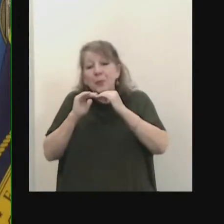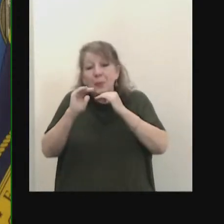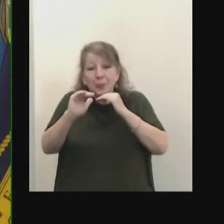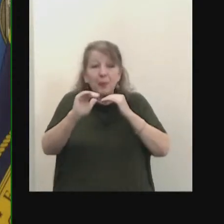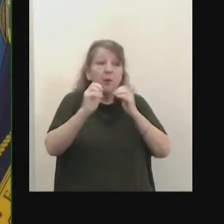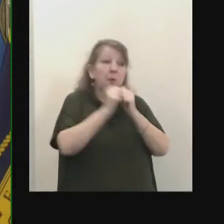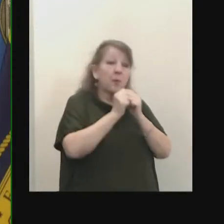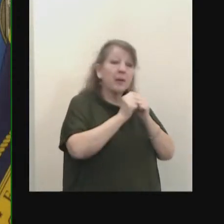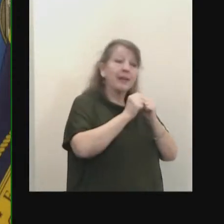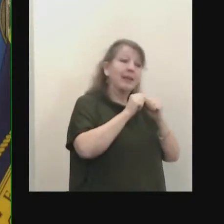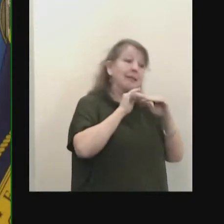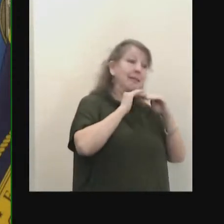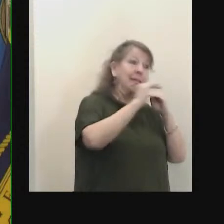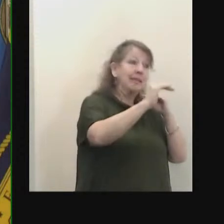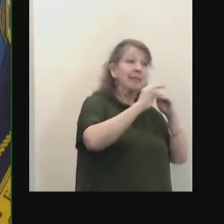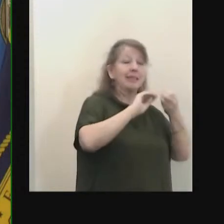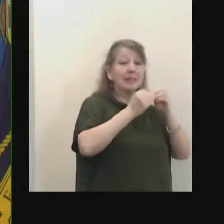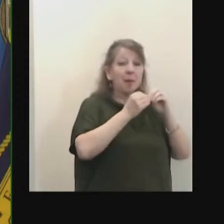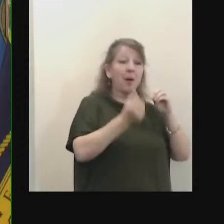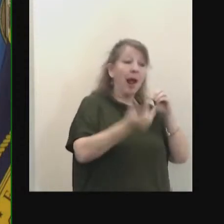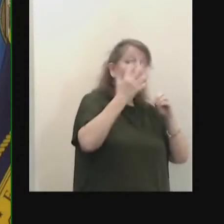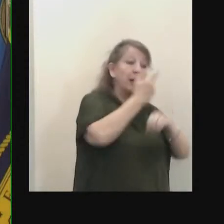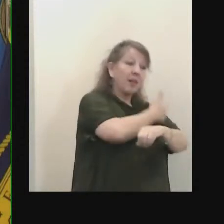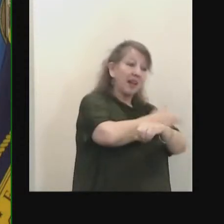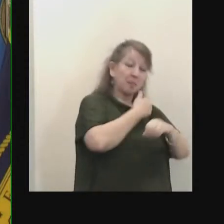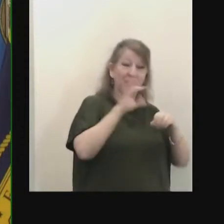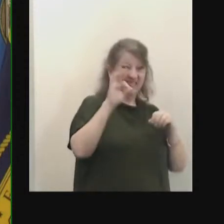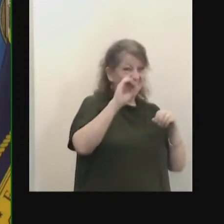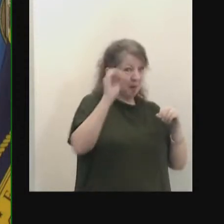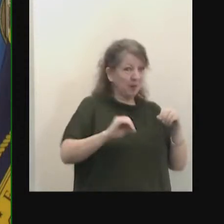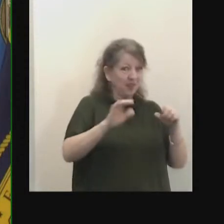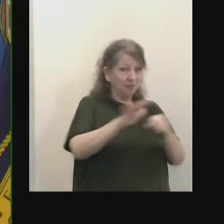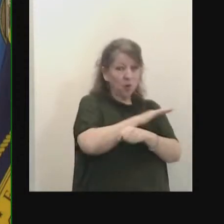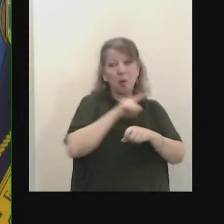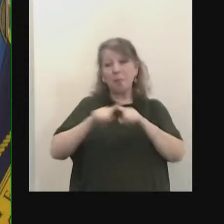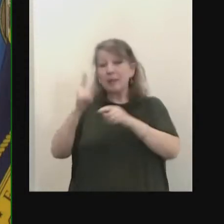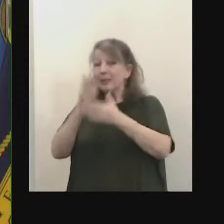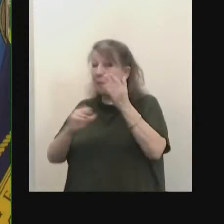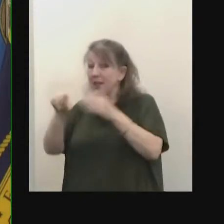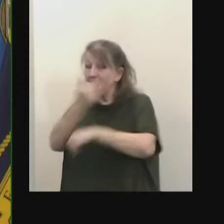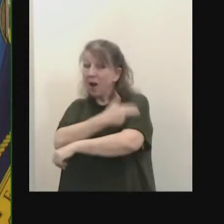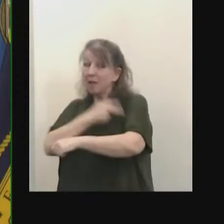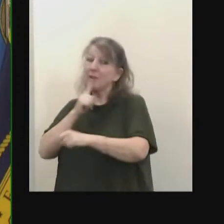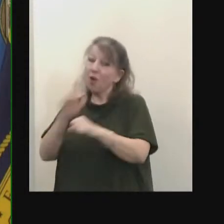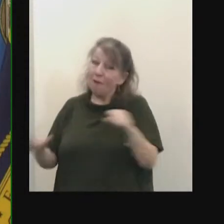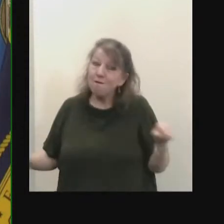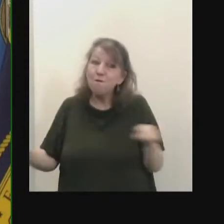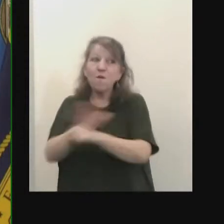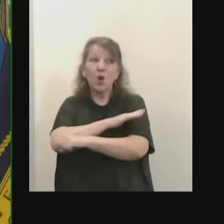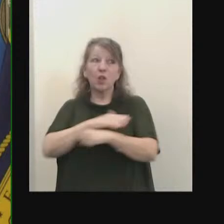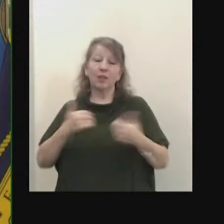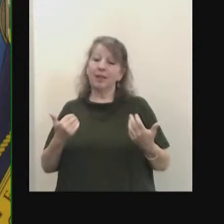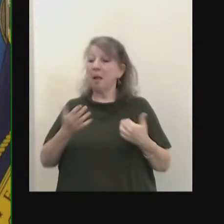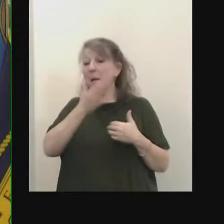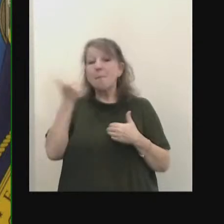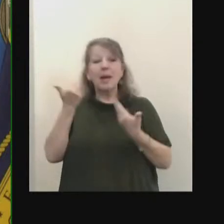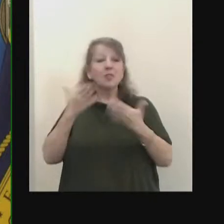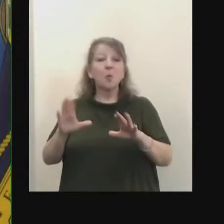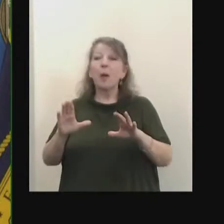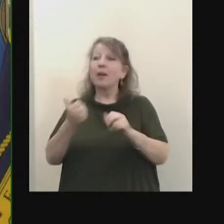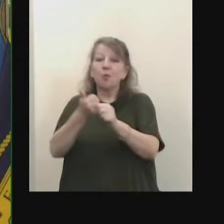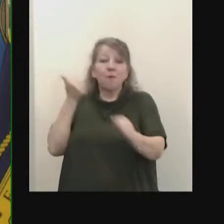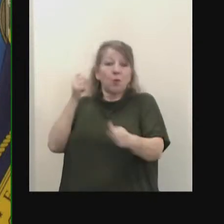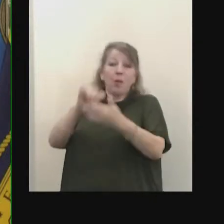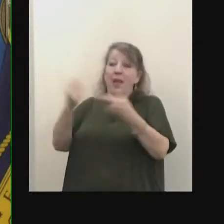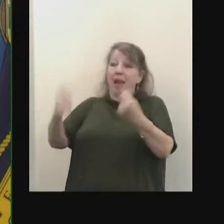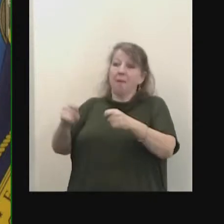at least being at 90% capacity, but there are some hospitals in Western New York that are full. And the best way to prevent the rest of the hospitals